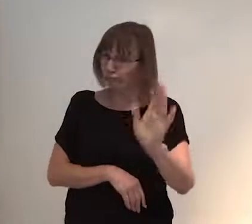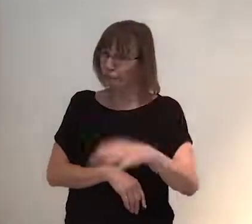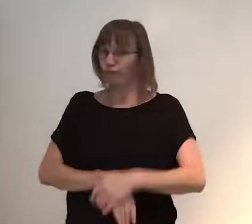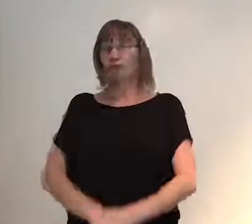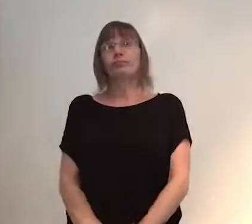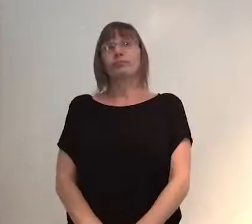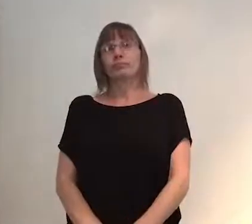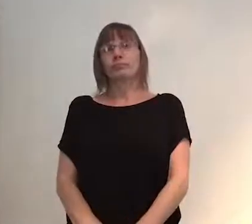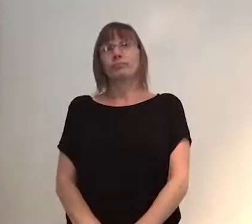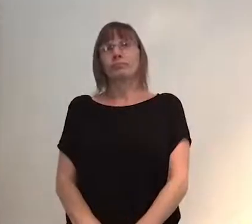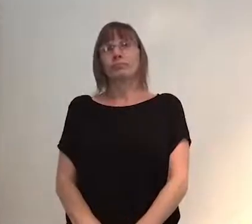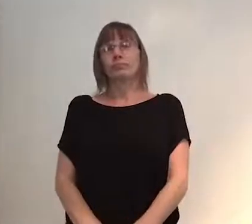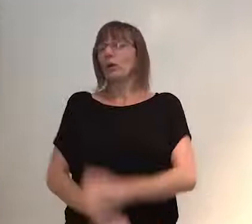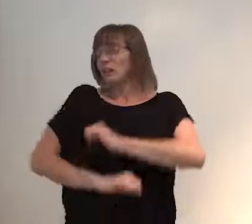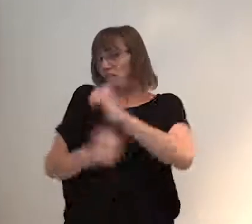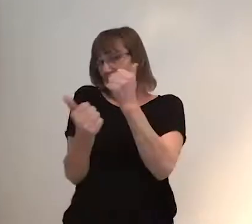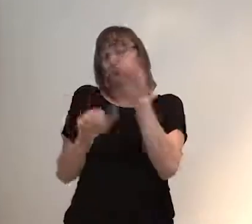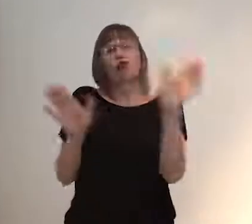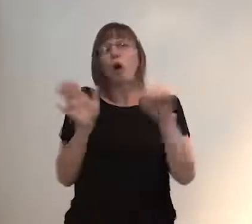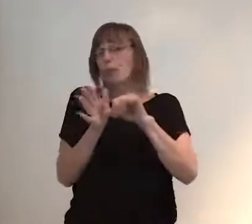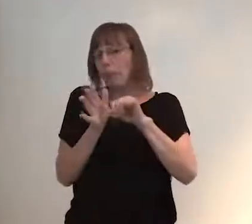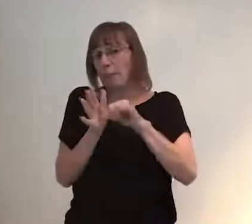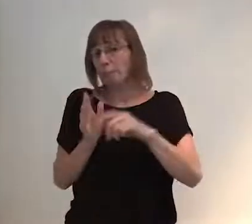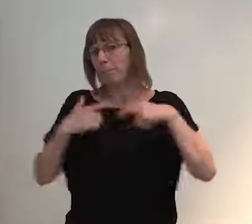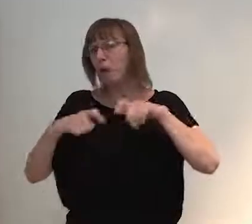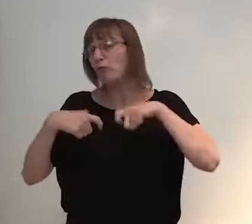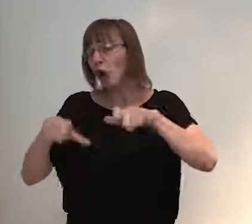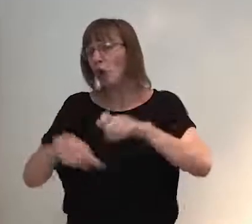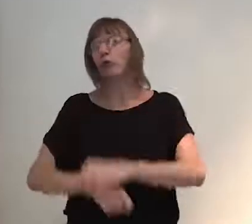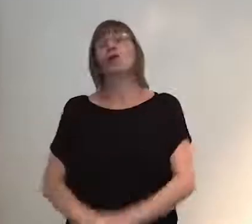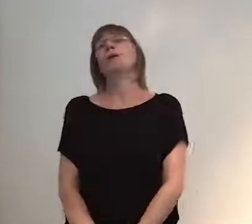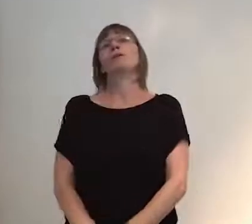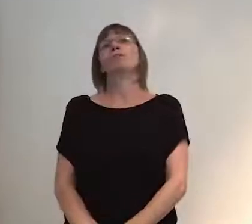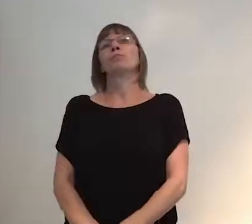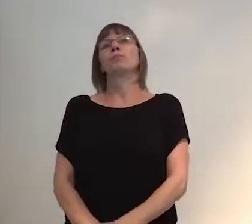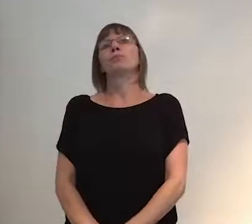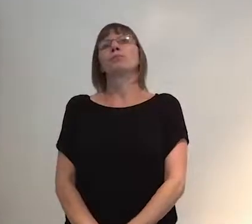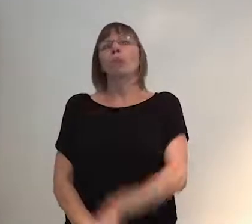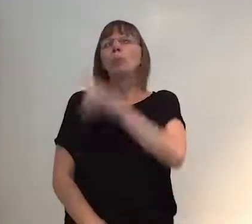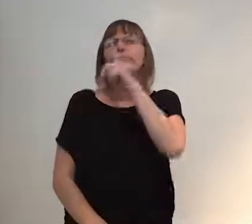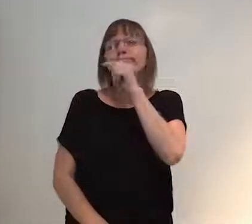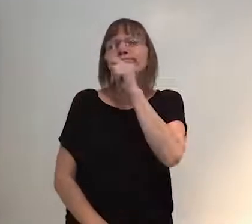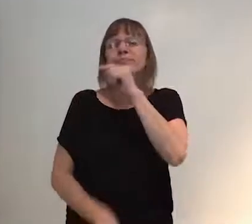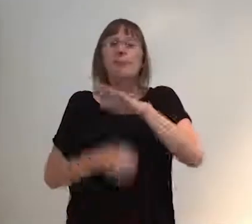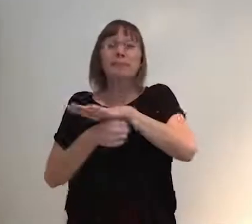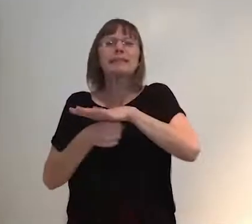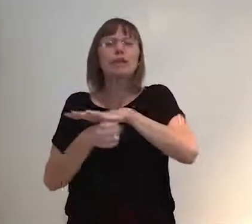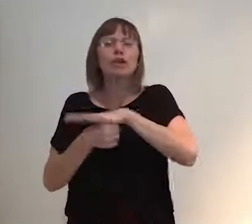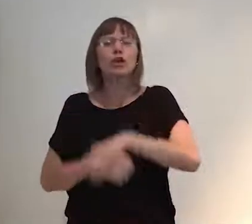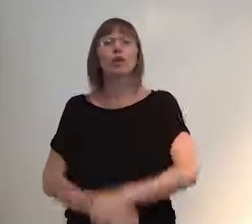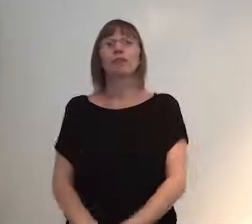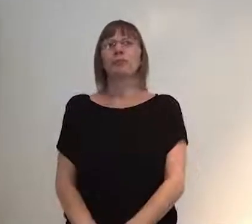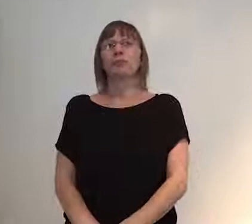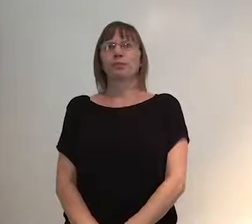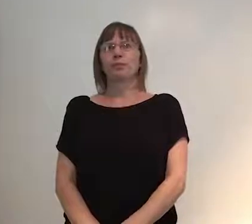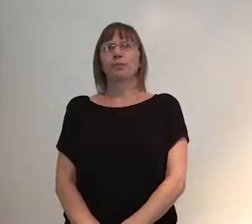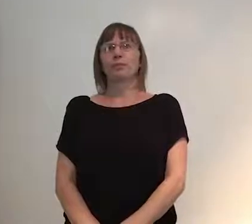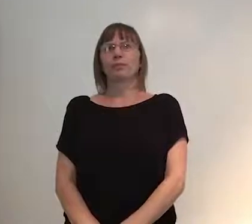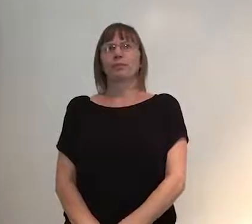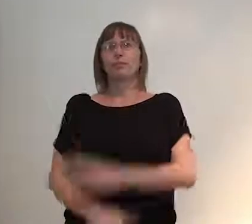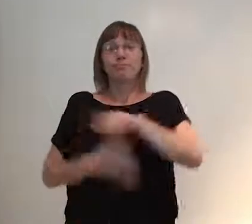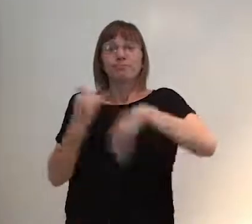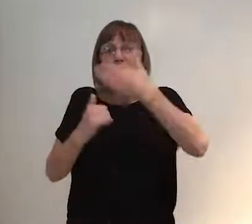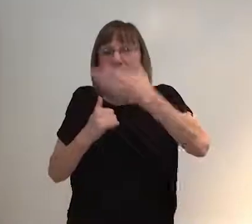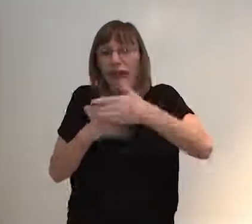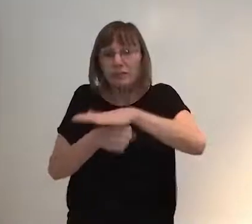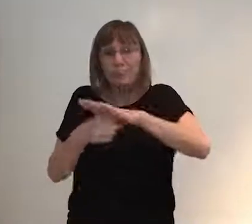sides. So just allow that to happen. Okay, so that's Flamingo Pose. Okay, and